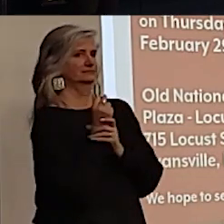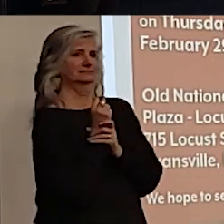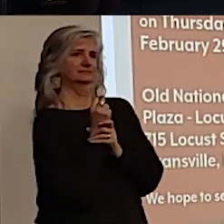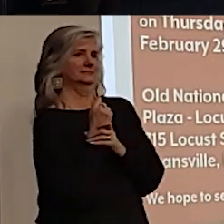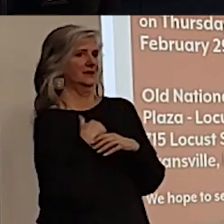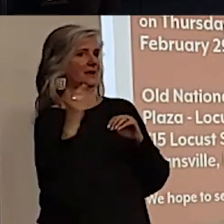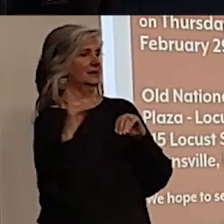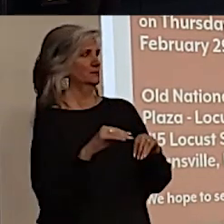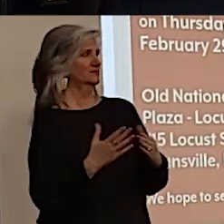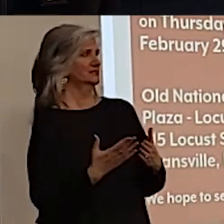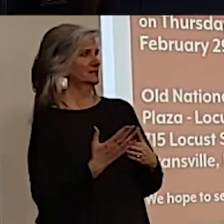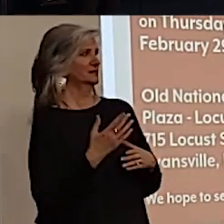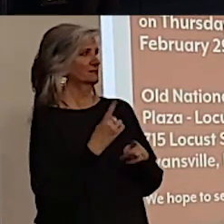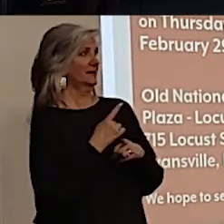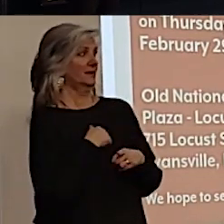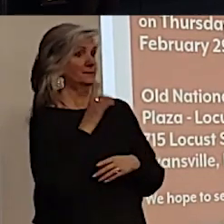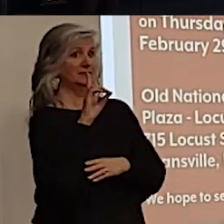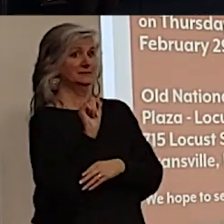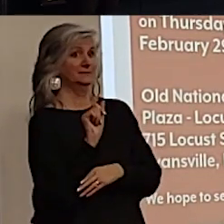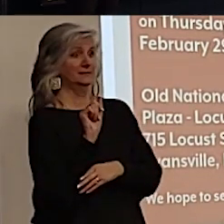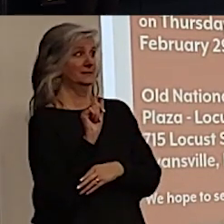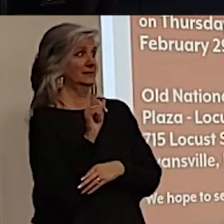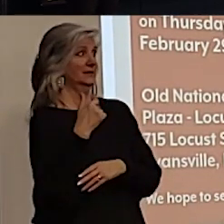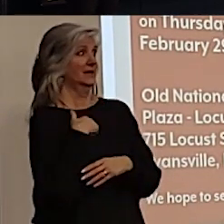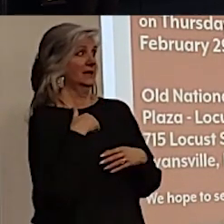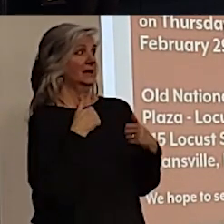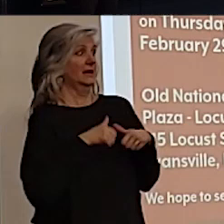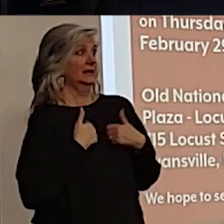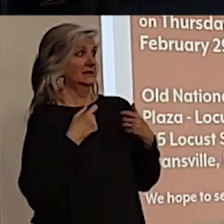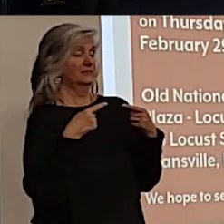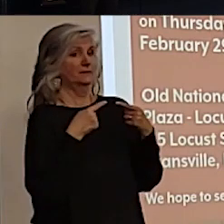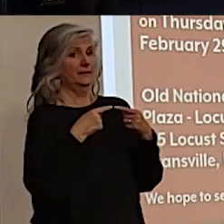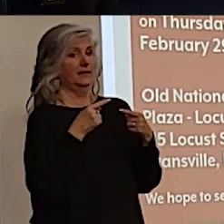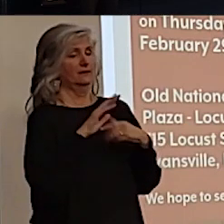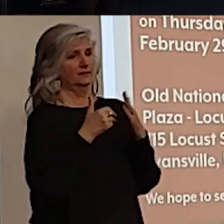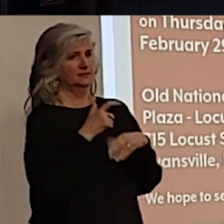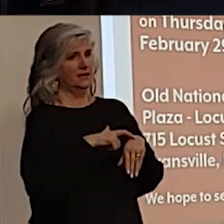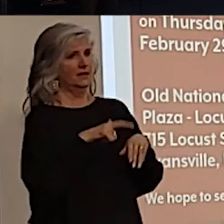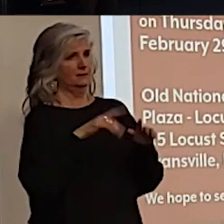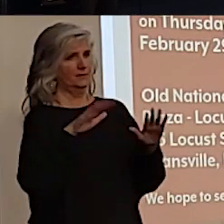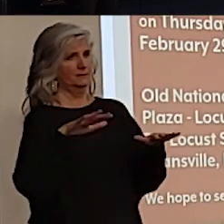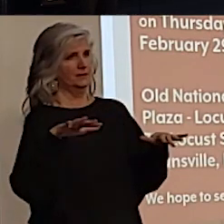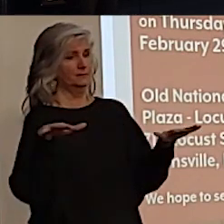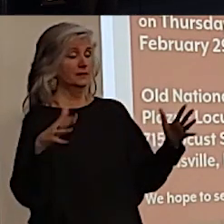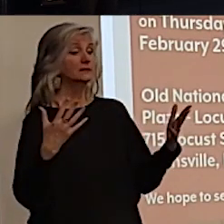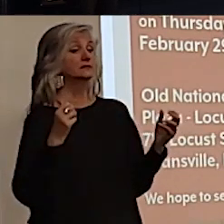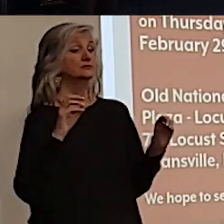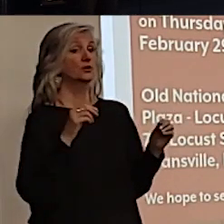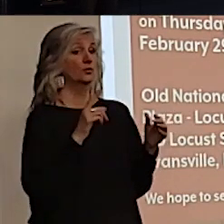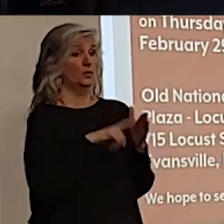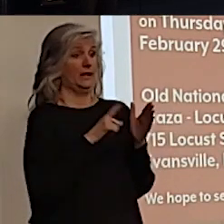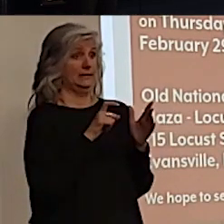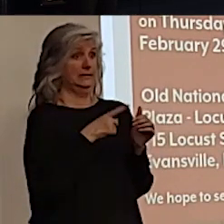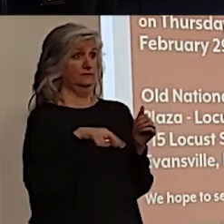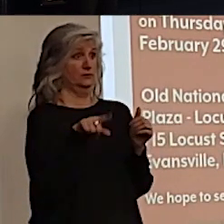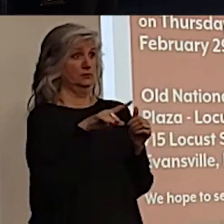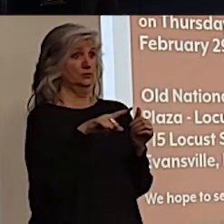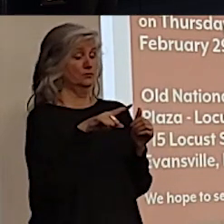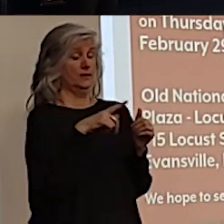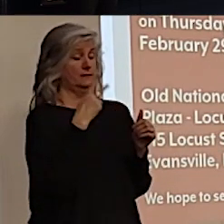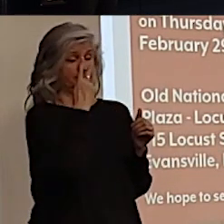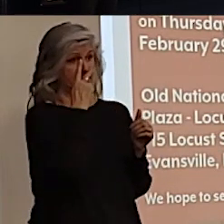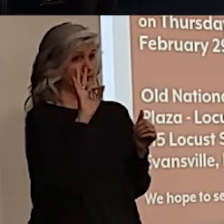here, right? I'm on disability, I live in pain all the time, blah, blah, blah. So what I need from you, because I'm